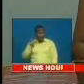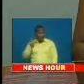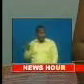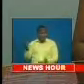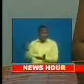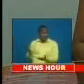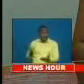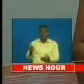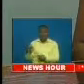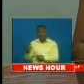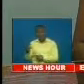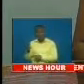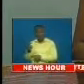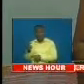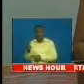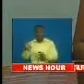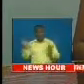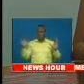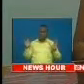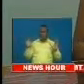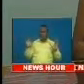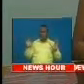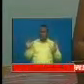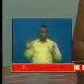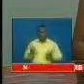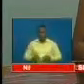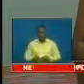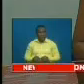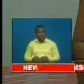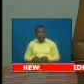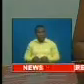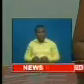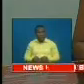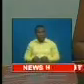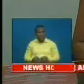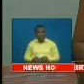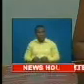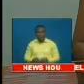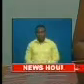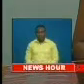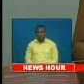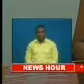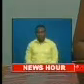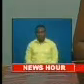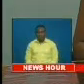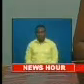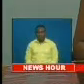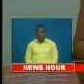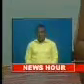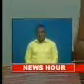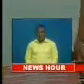three-day concert themed Ghana Meets the World, is aimed at celebrating contemporary Ghanaian music and dance.